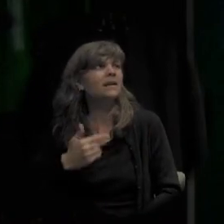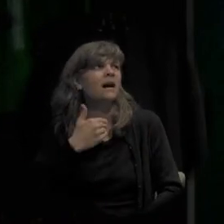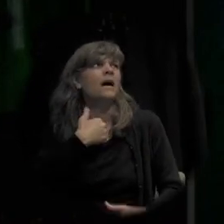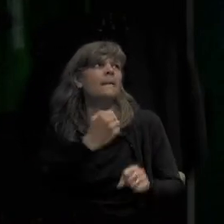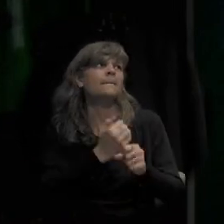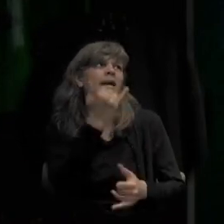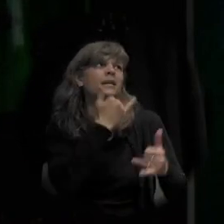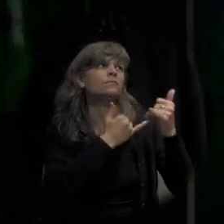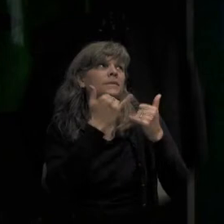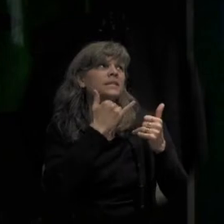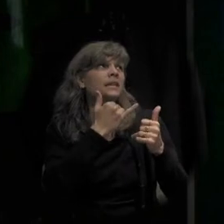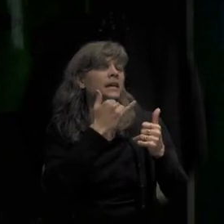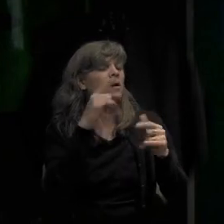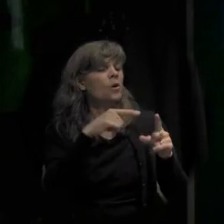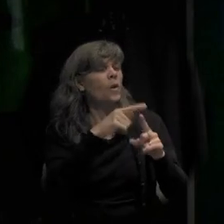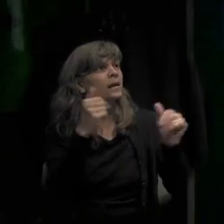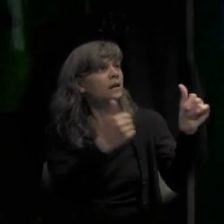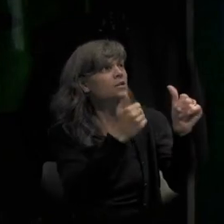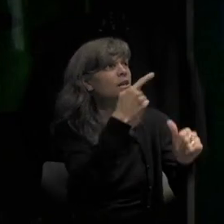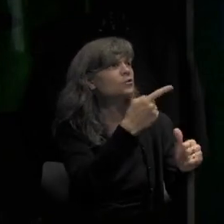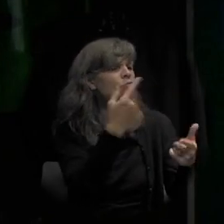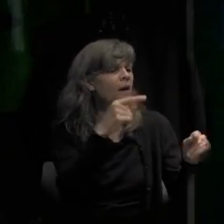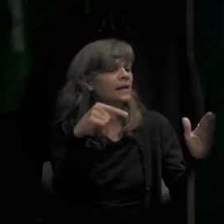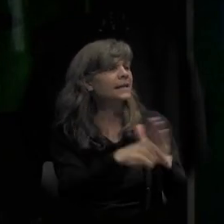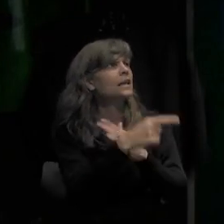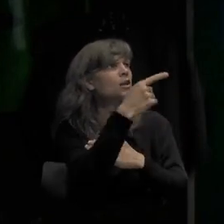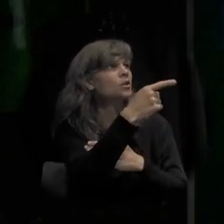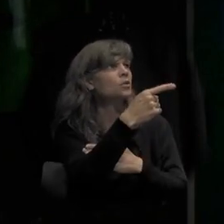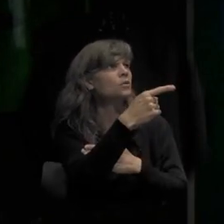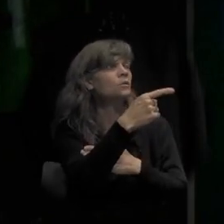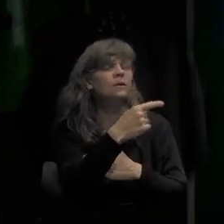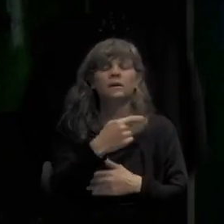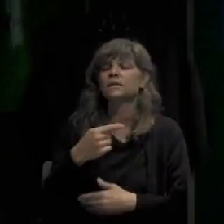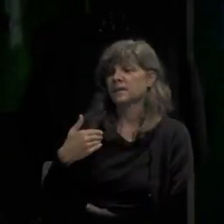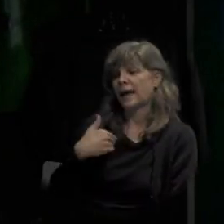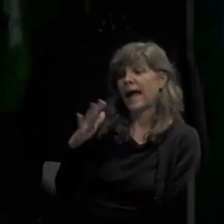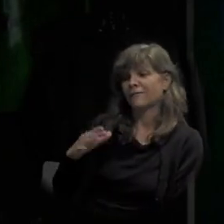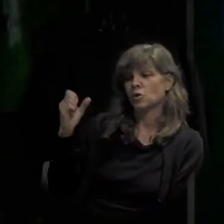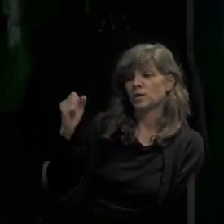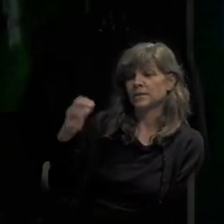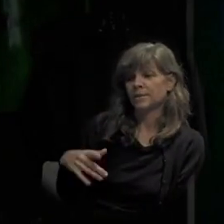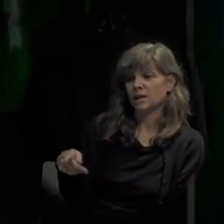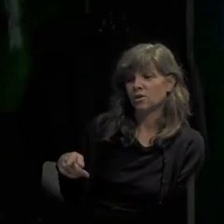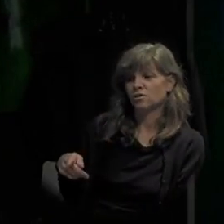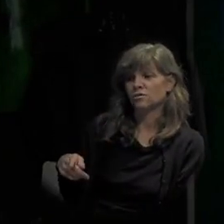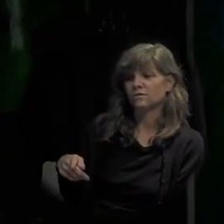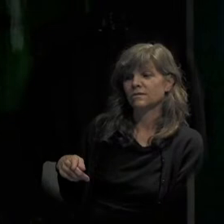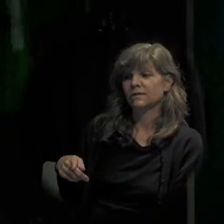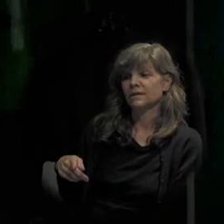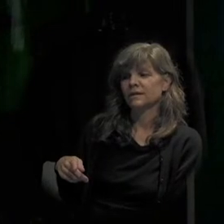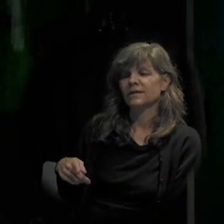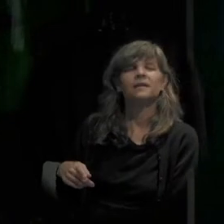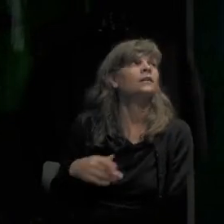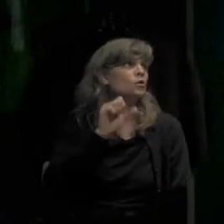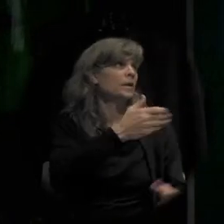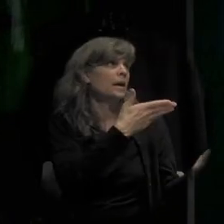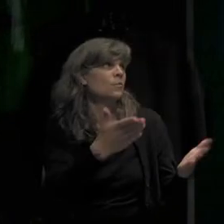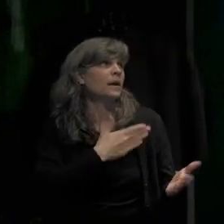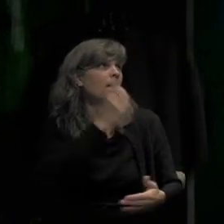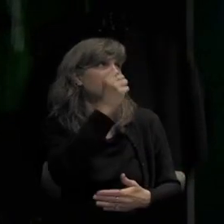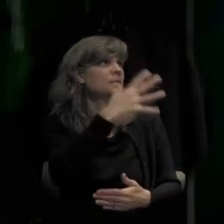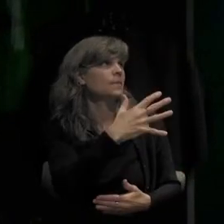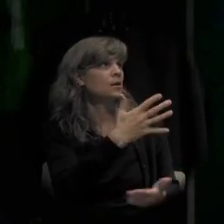and said, here is your spear, O king. Let one of the young men come over and take it. No way David is going back over there.